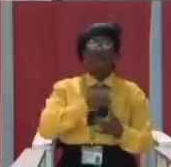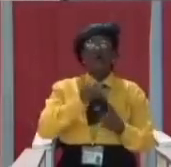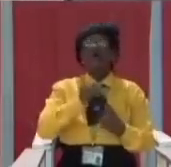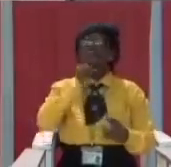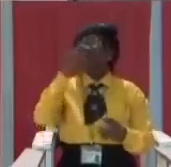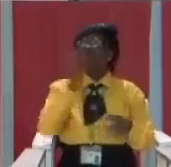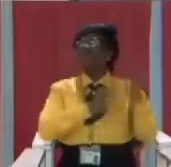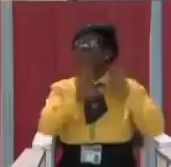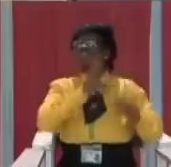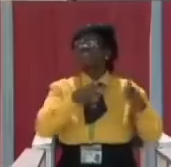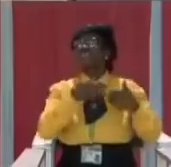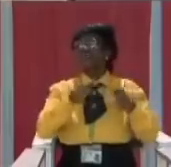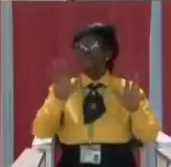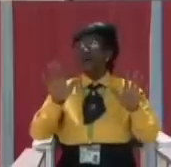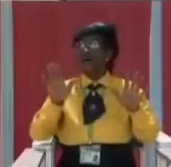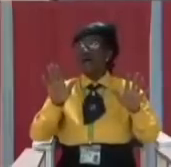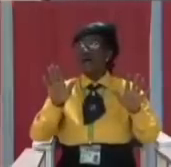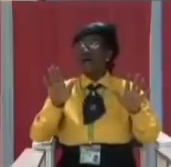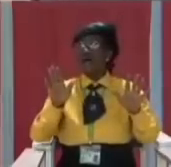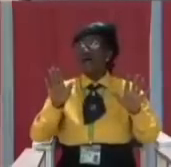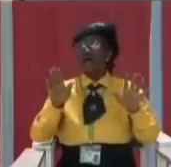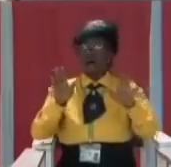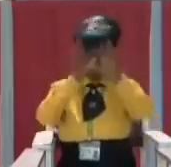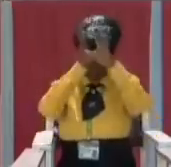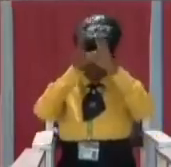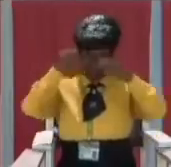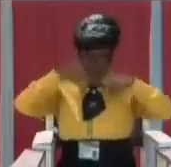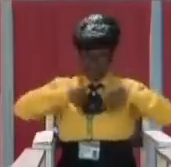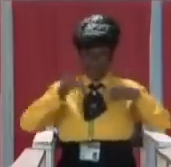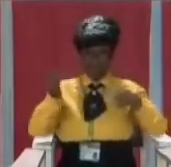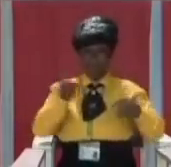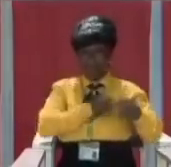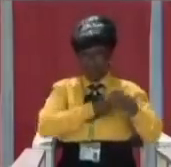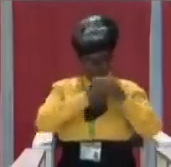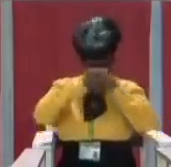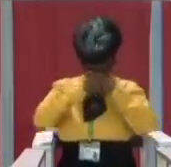Father, accept our worship in Jesus' name.